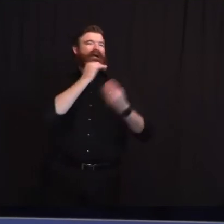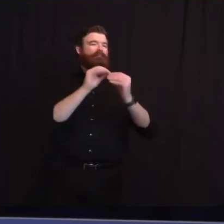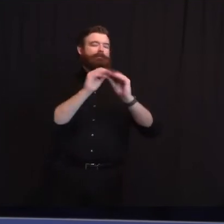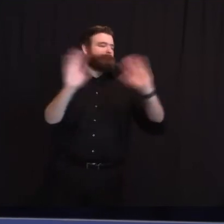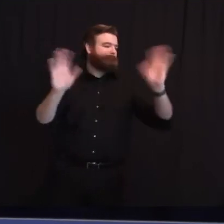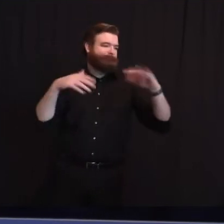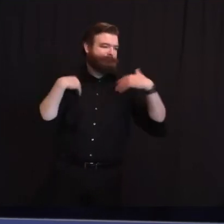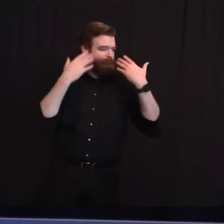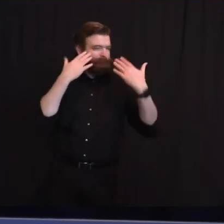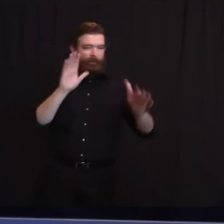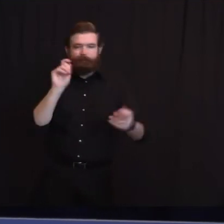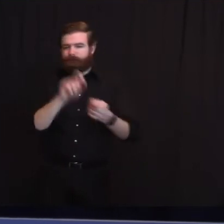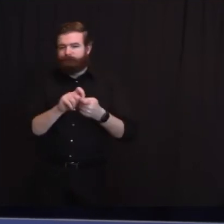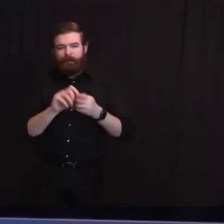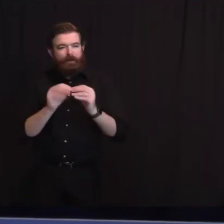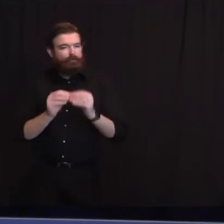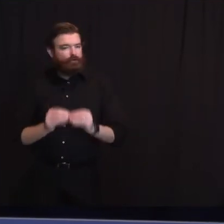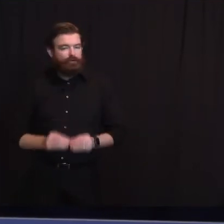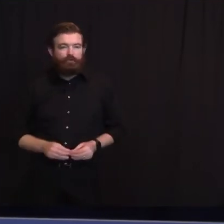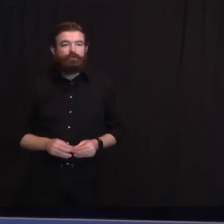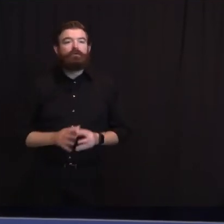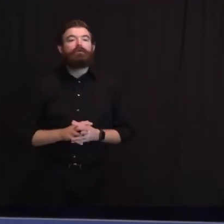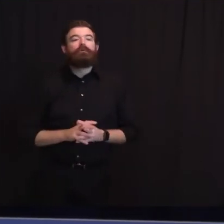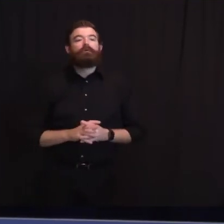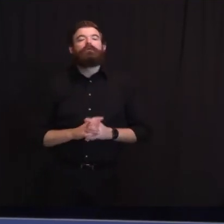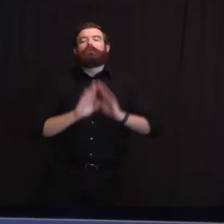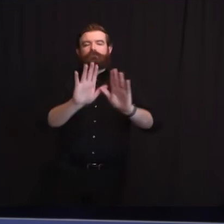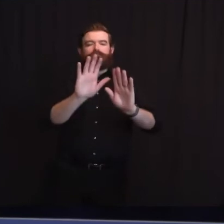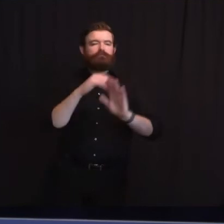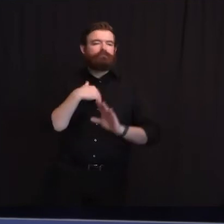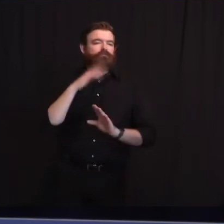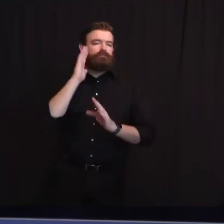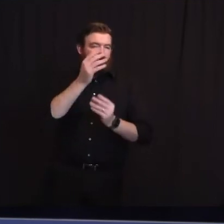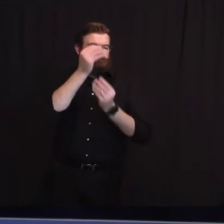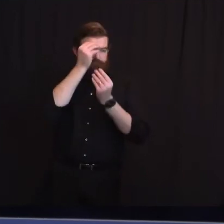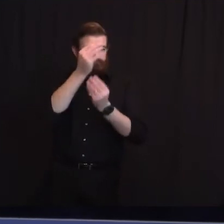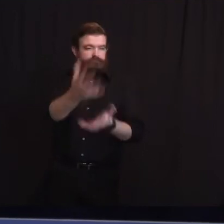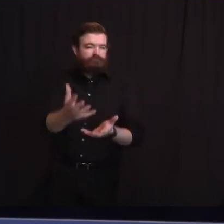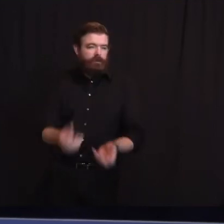you how much every week goes directly to long-term care.